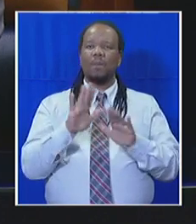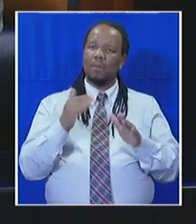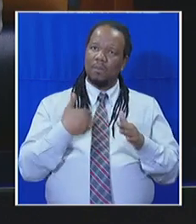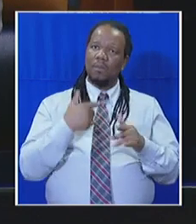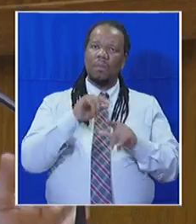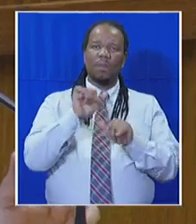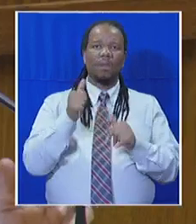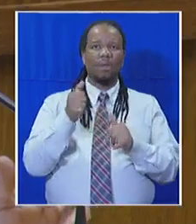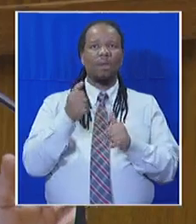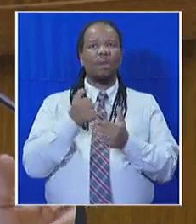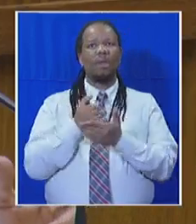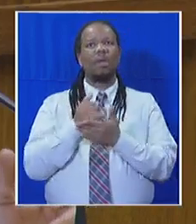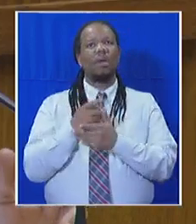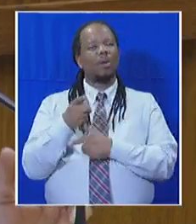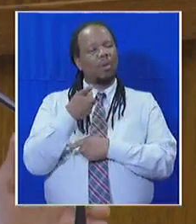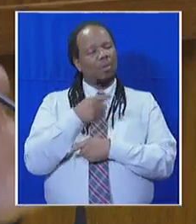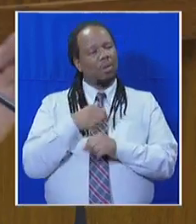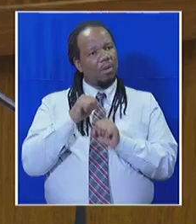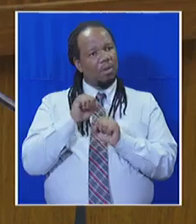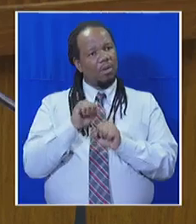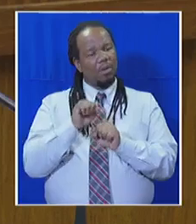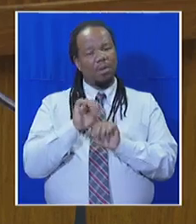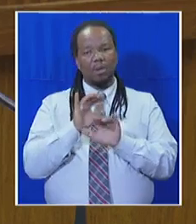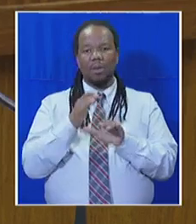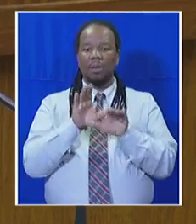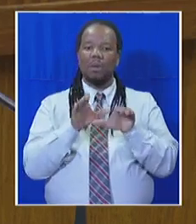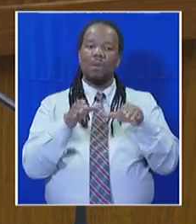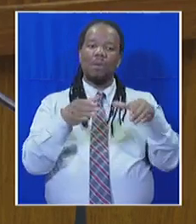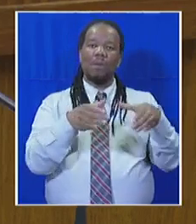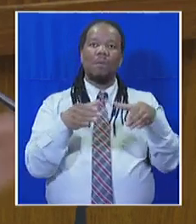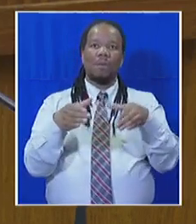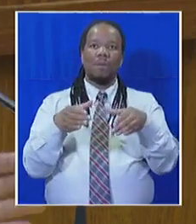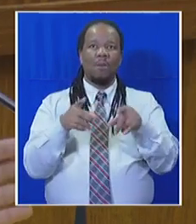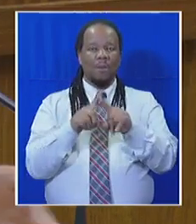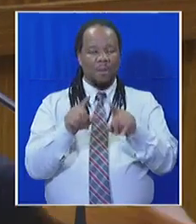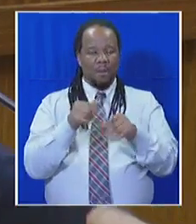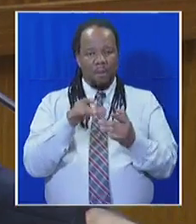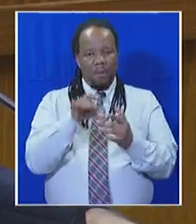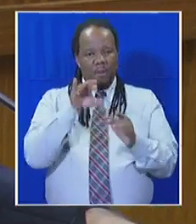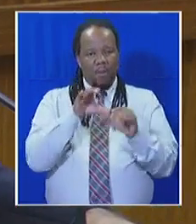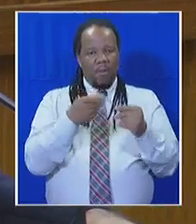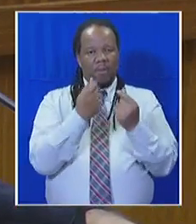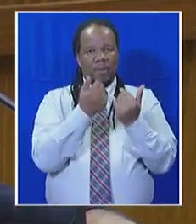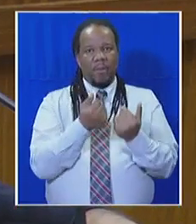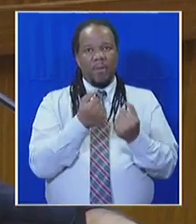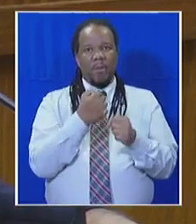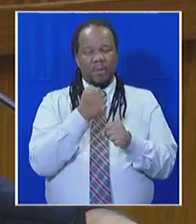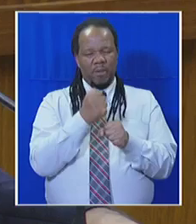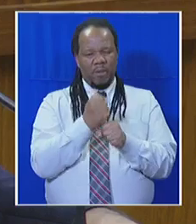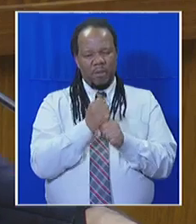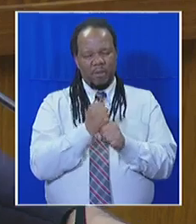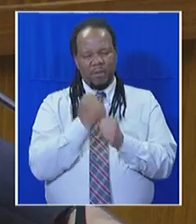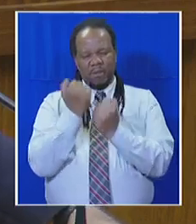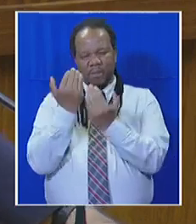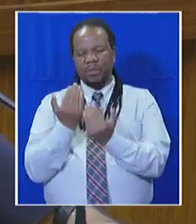issue. We agree that the standing committees and select committee on finance has to work with the appropriations committee. We've said